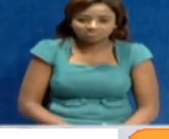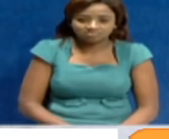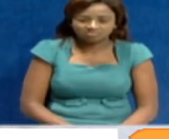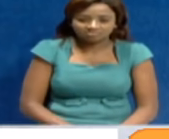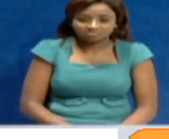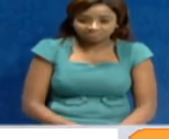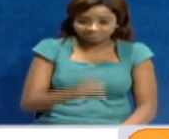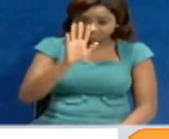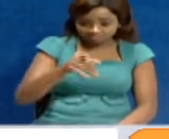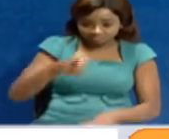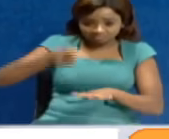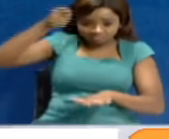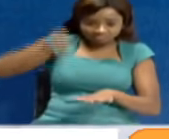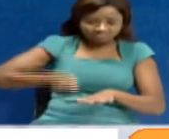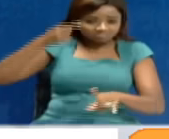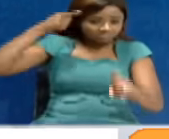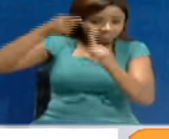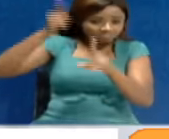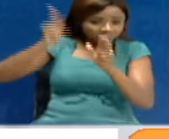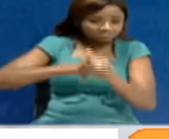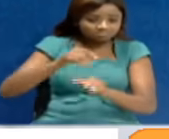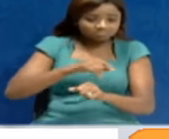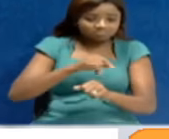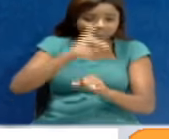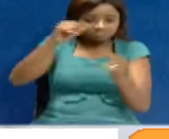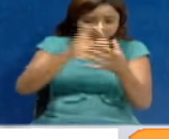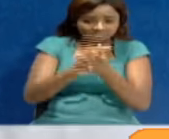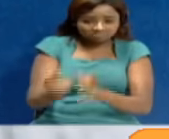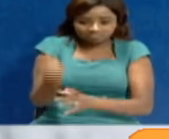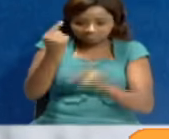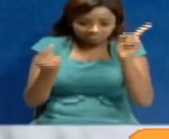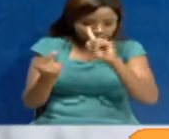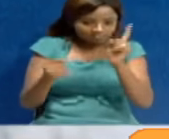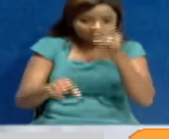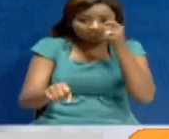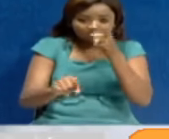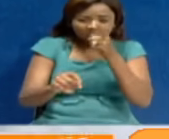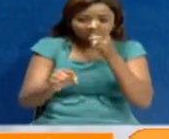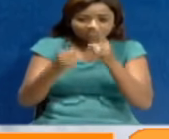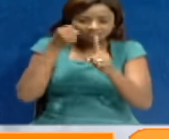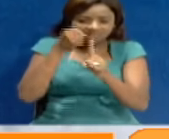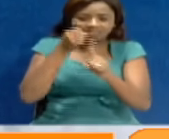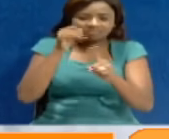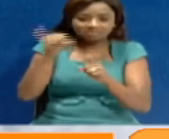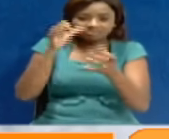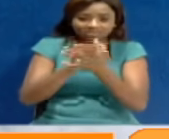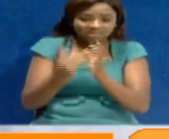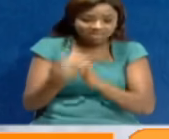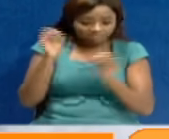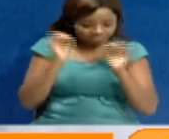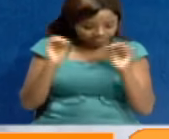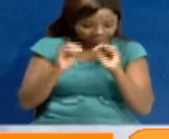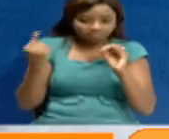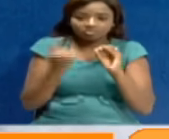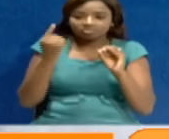ruling that is not aimed at Jubilee. This is a ruling for posterity. And that's the importance of this ruling, that you are clarifying the constitution